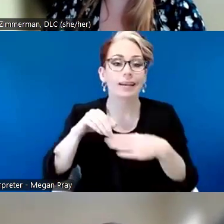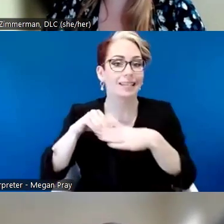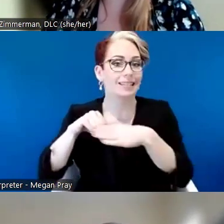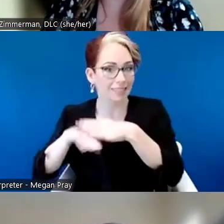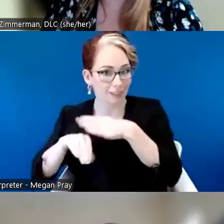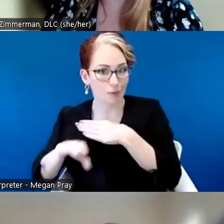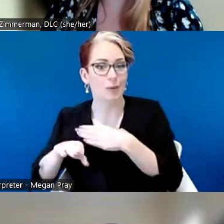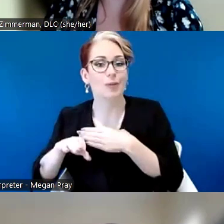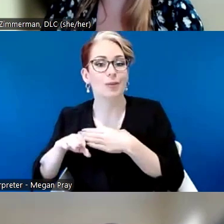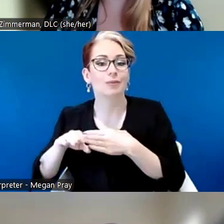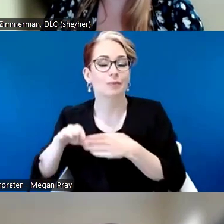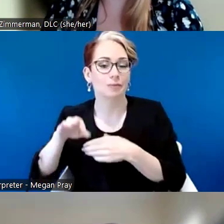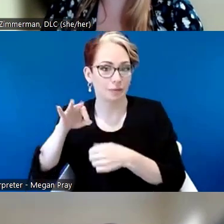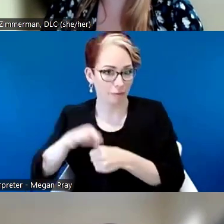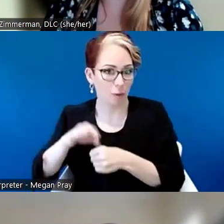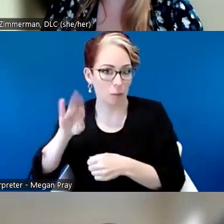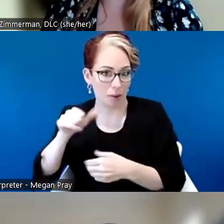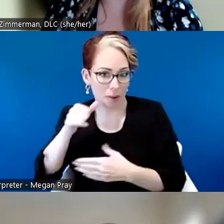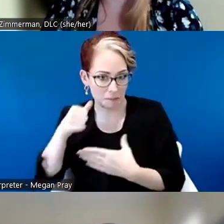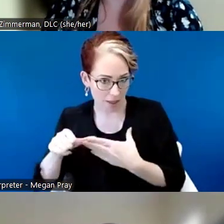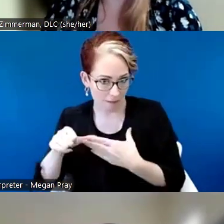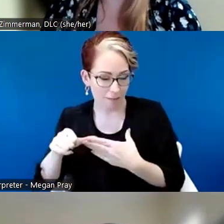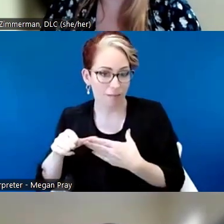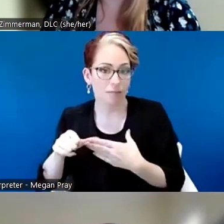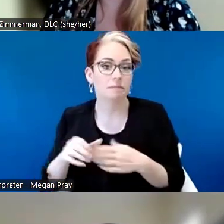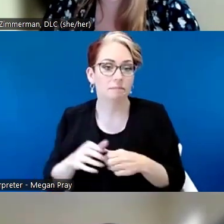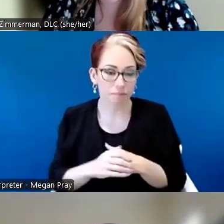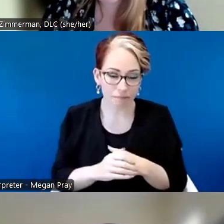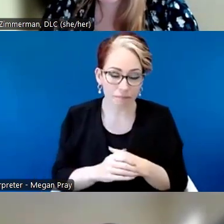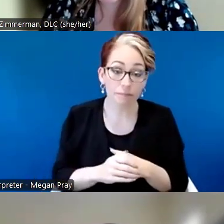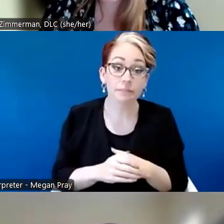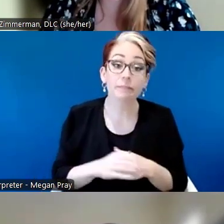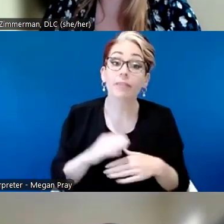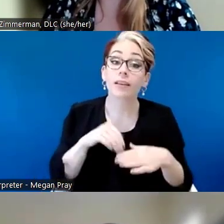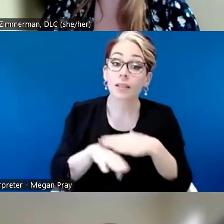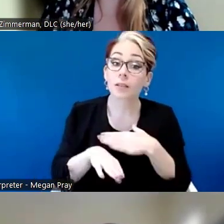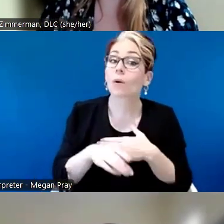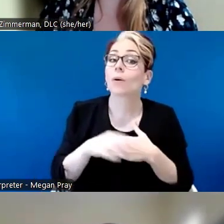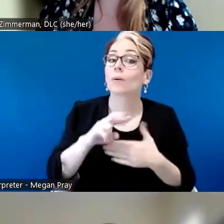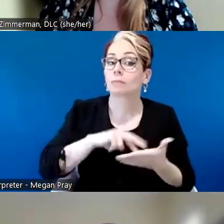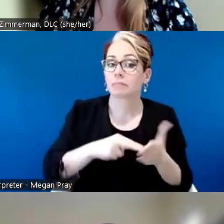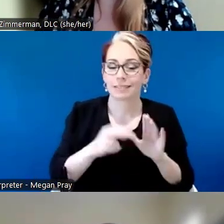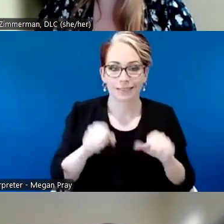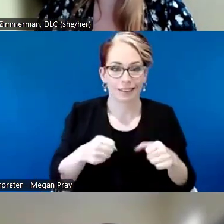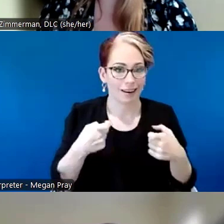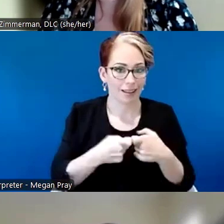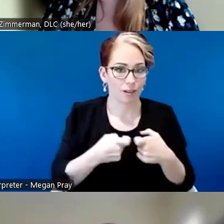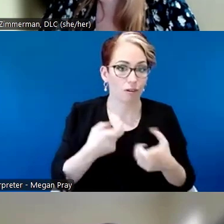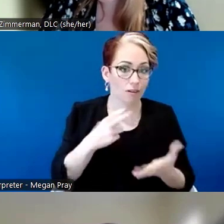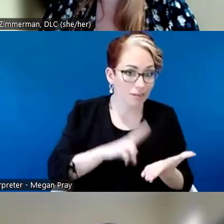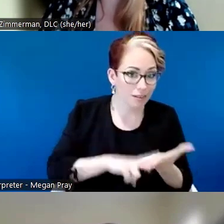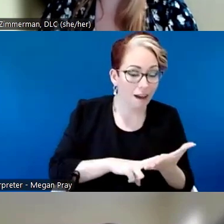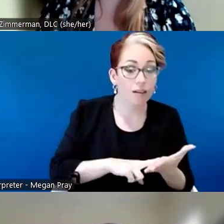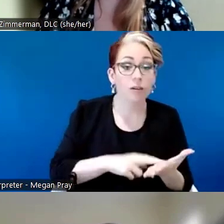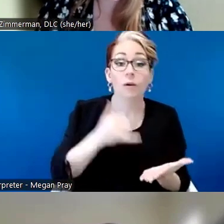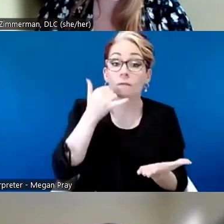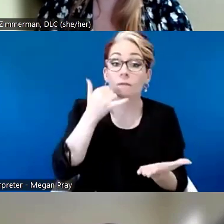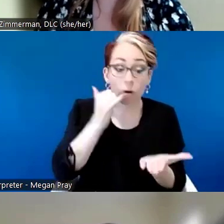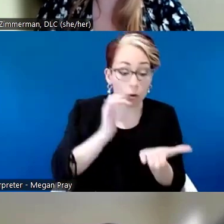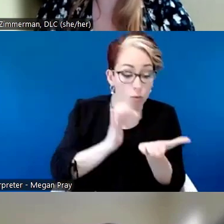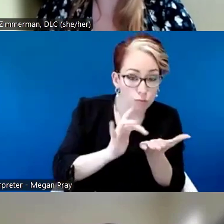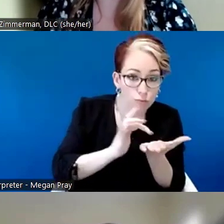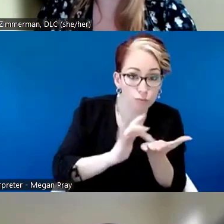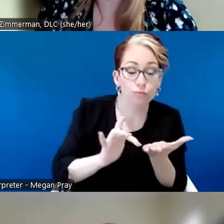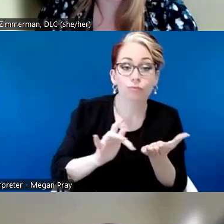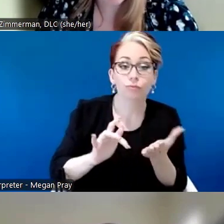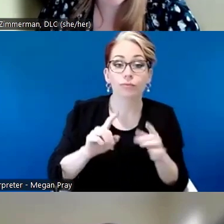an accessible vote by mail ballot, you would be able to mark it electronically on your phone, tablet, or computer.